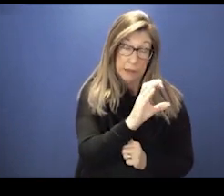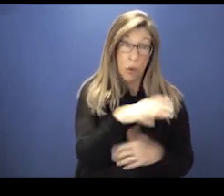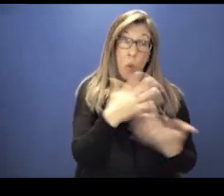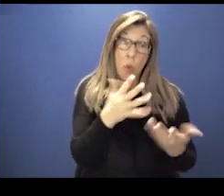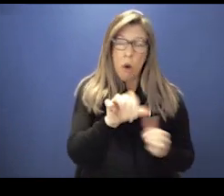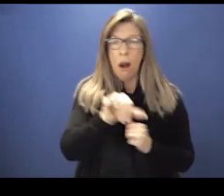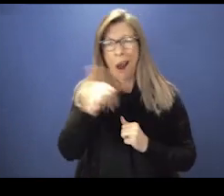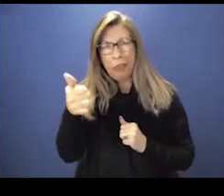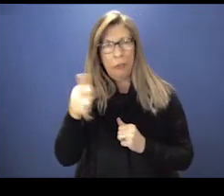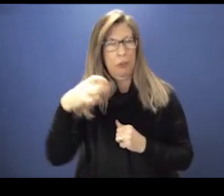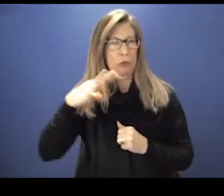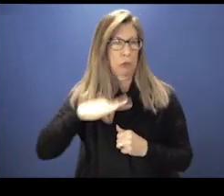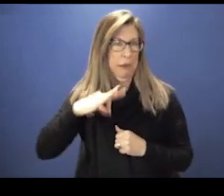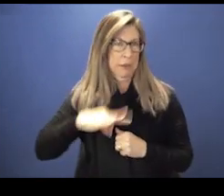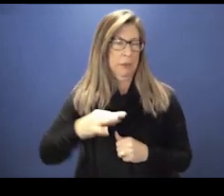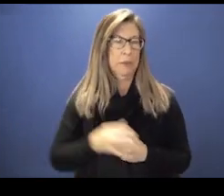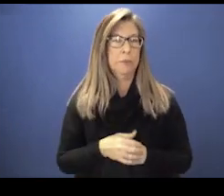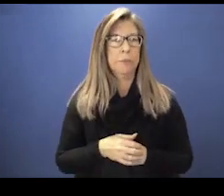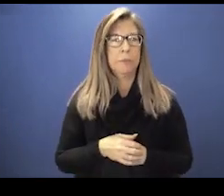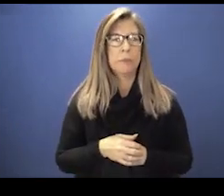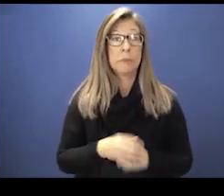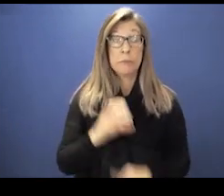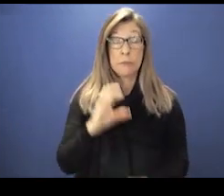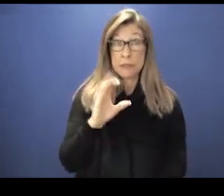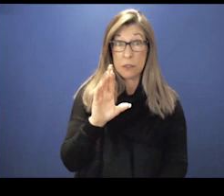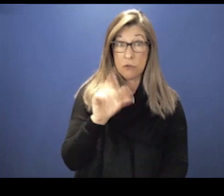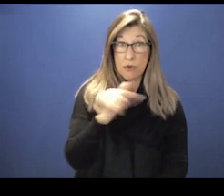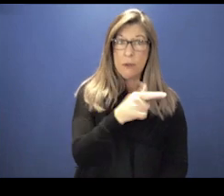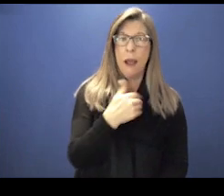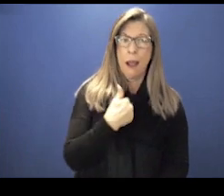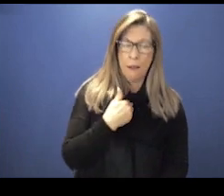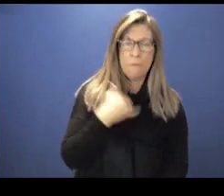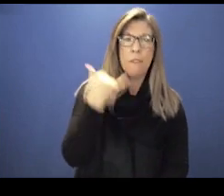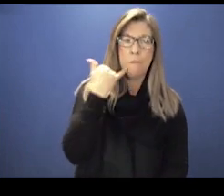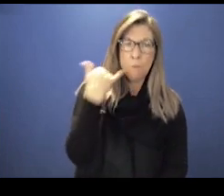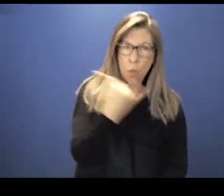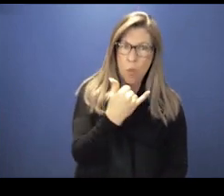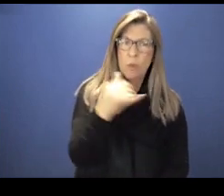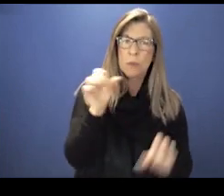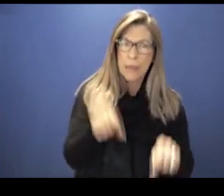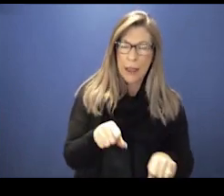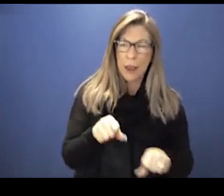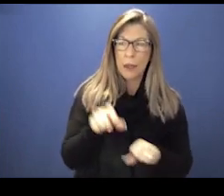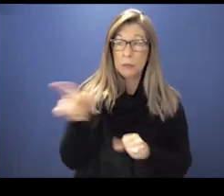The CRA has a dedicated toll-free phone line for medical practitioners who have